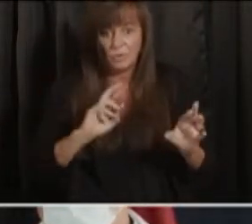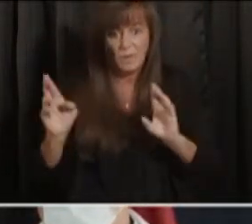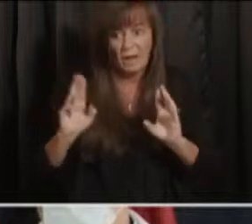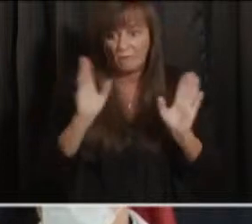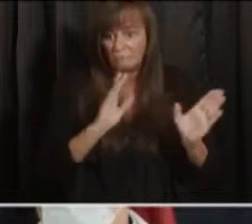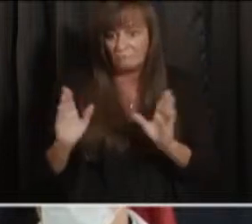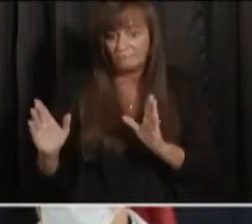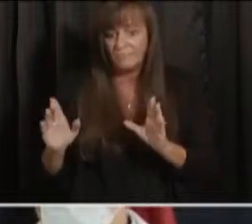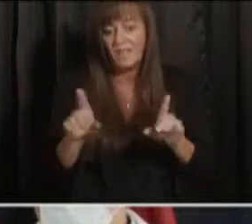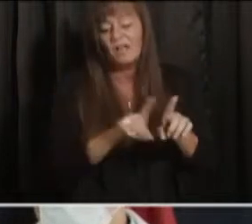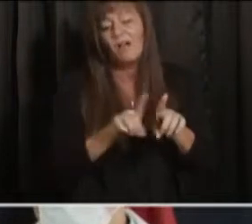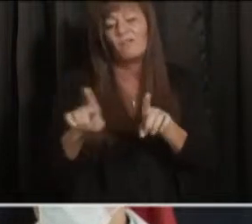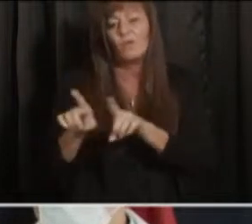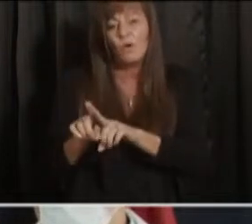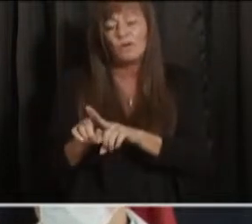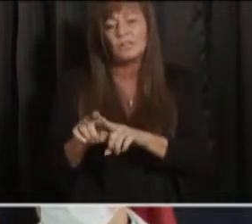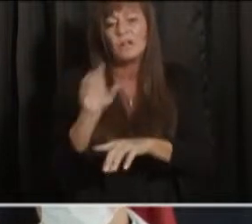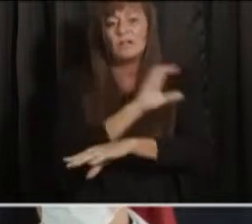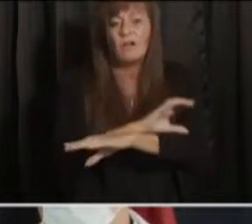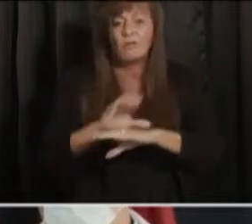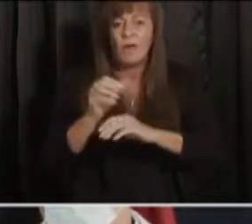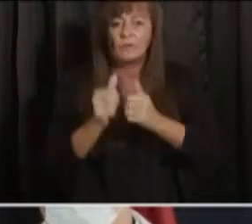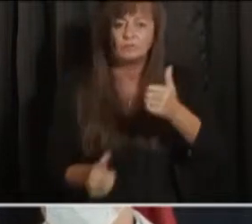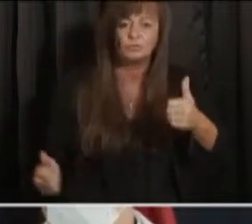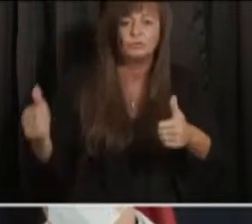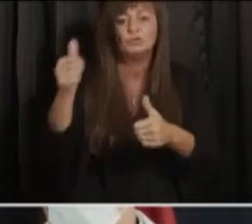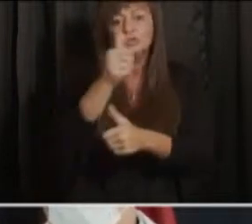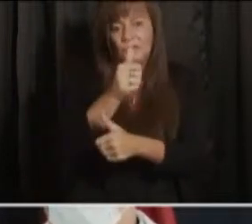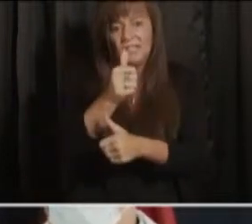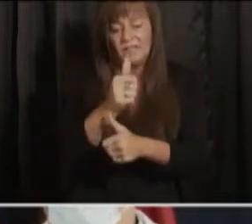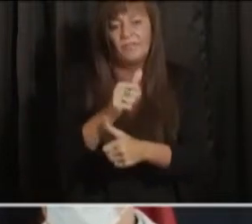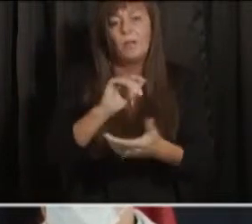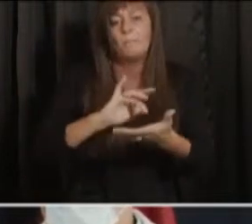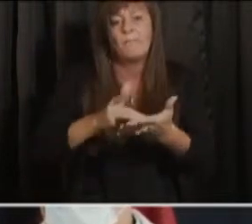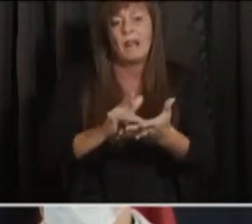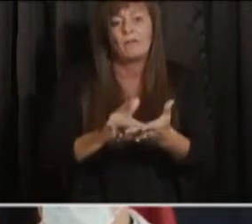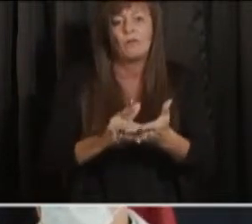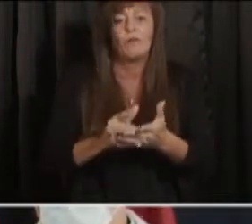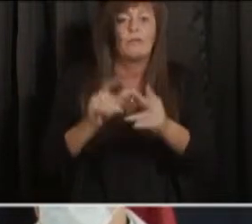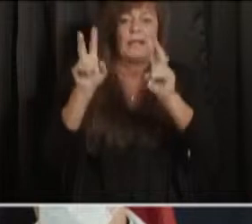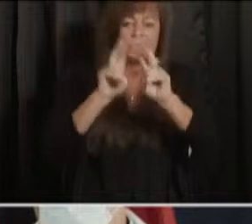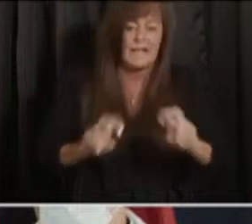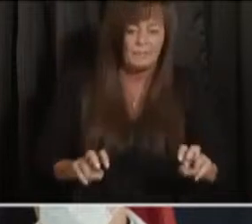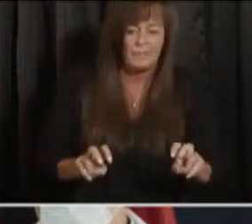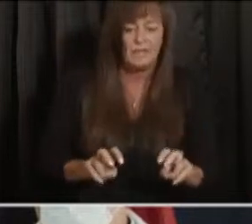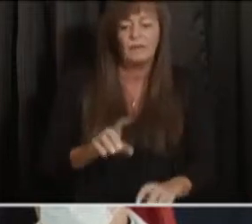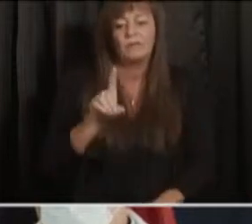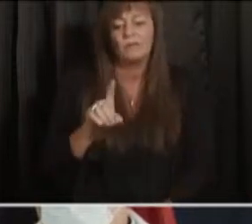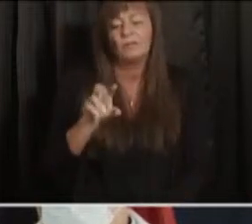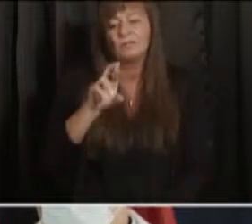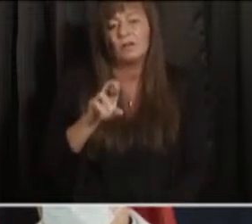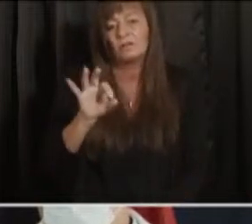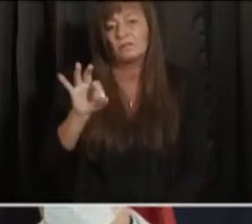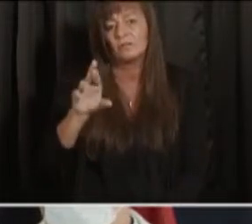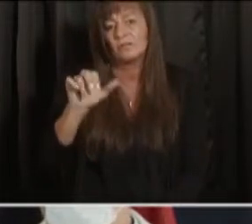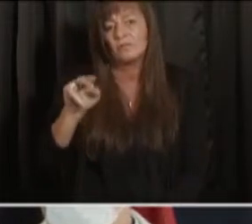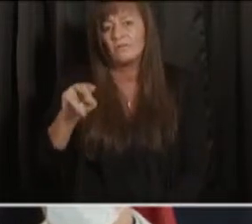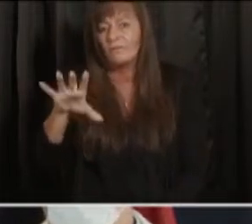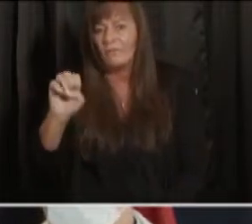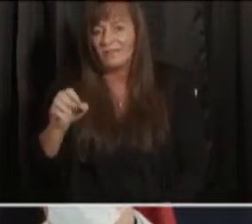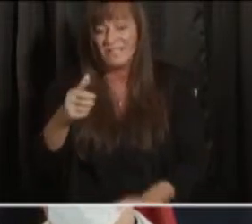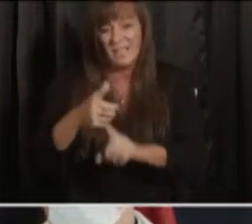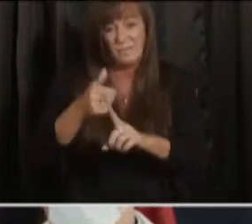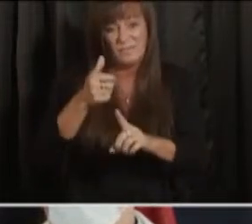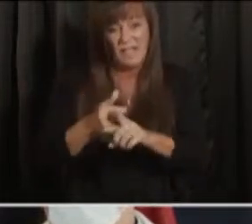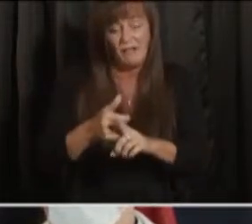Colorado's Chief Medical Officer, Dr. Eric France, who's been part of our COVID response from the very beginning. Practicing pediatrician